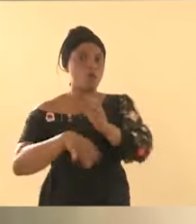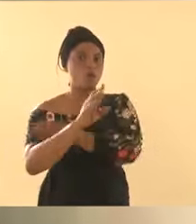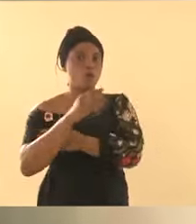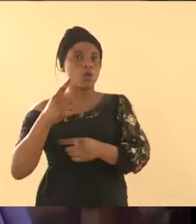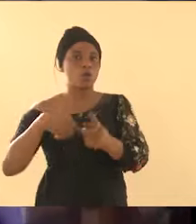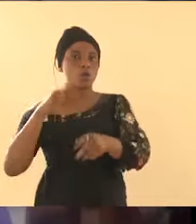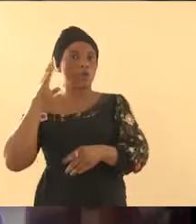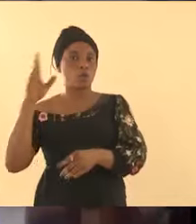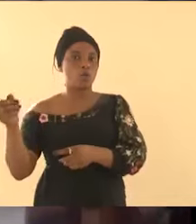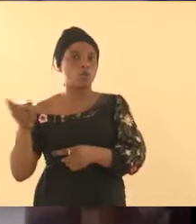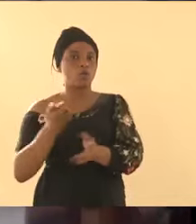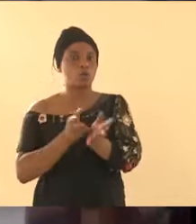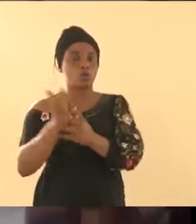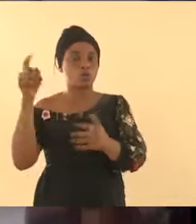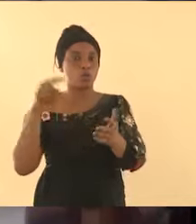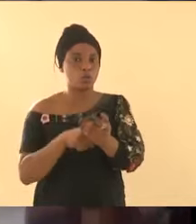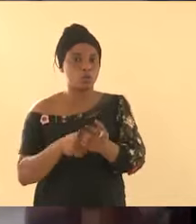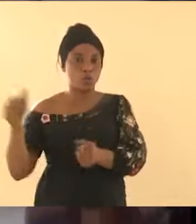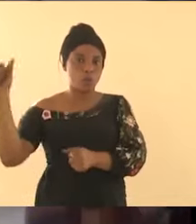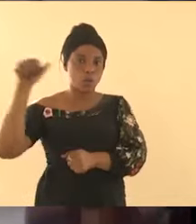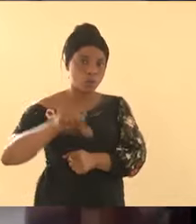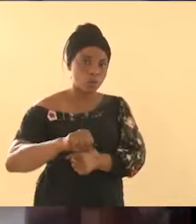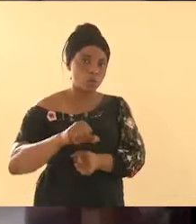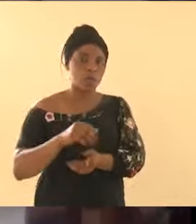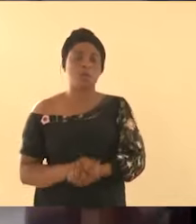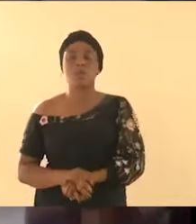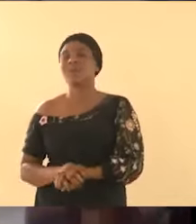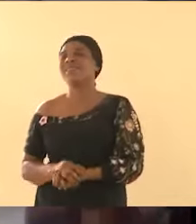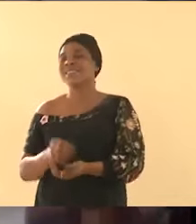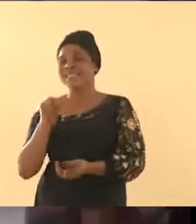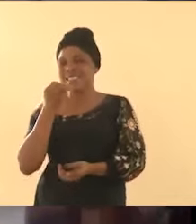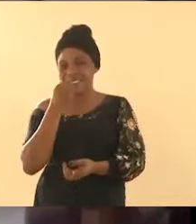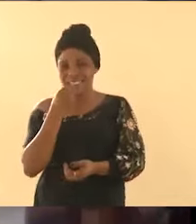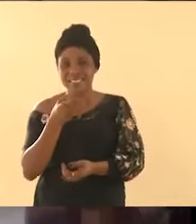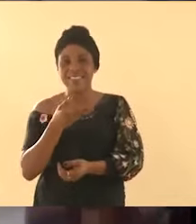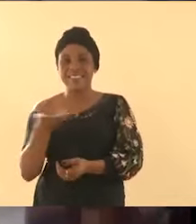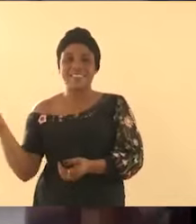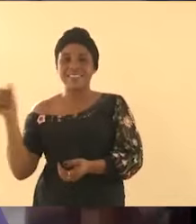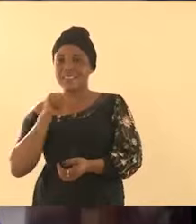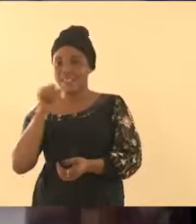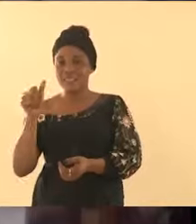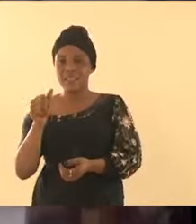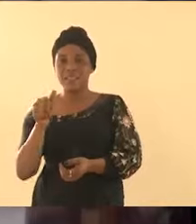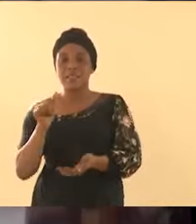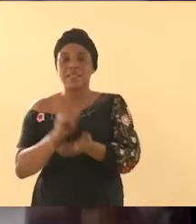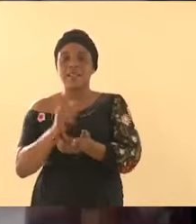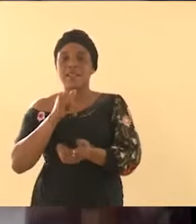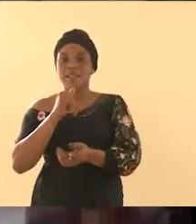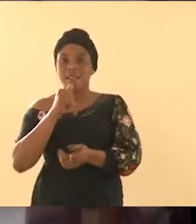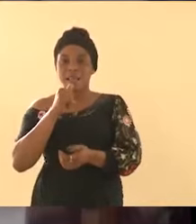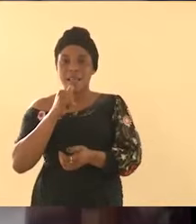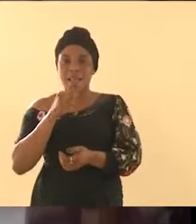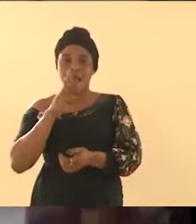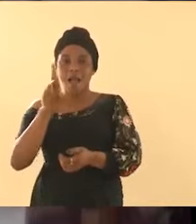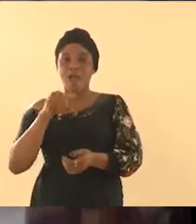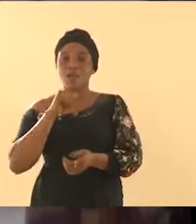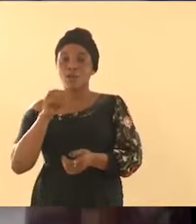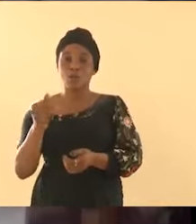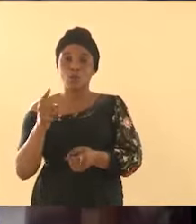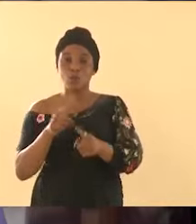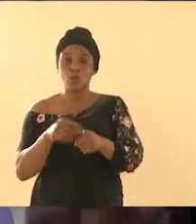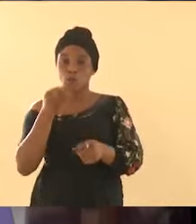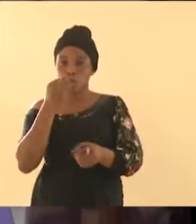God, we shall come through this before we are condemned to eating cockroaches and lizards. We shall overcome this before